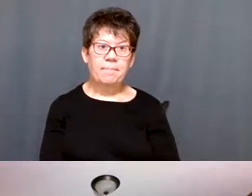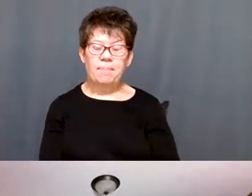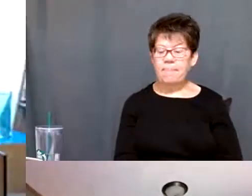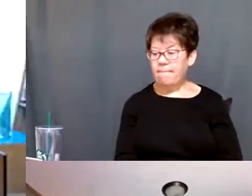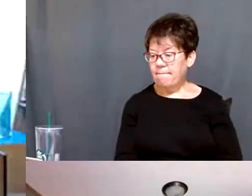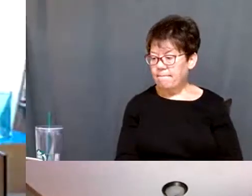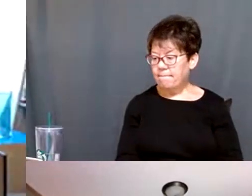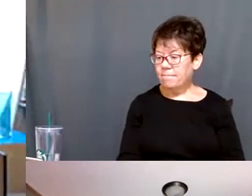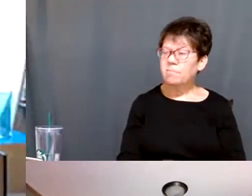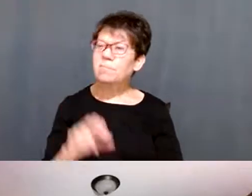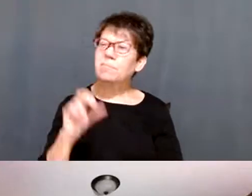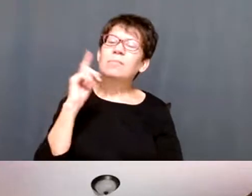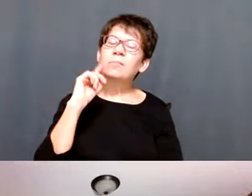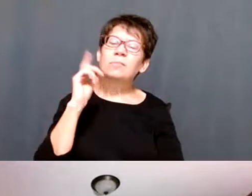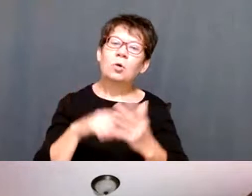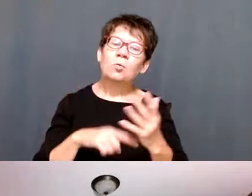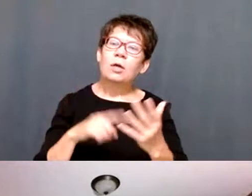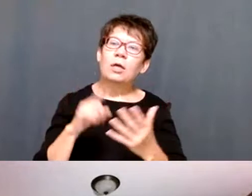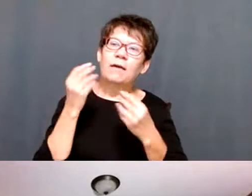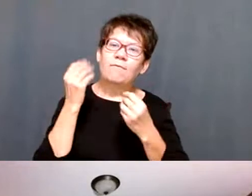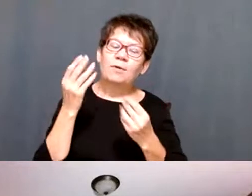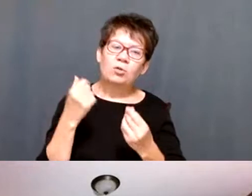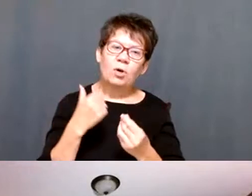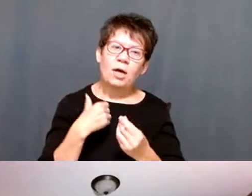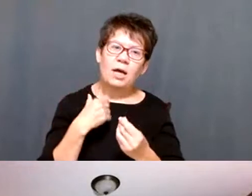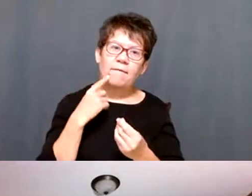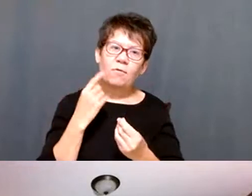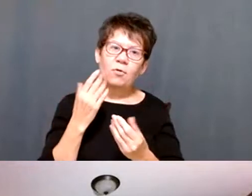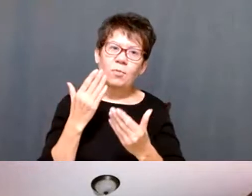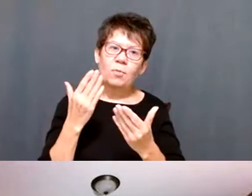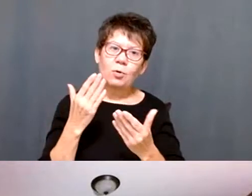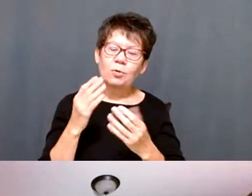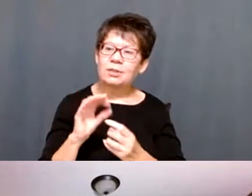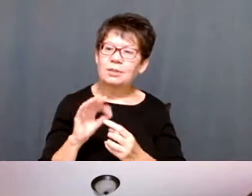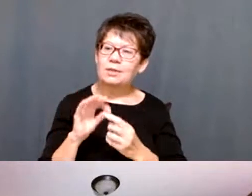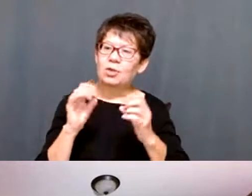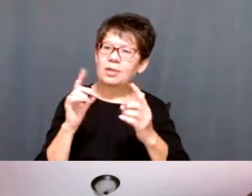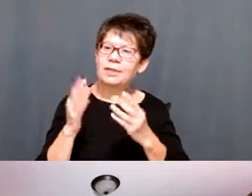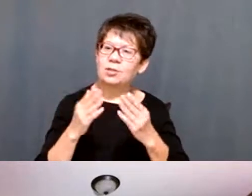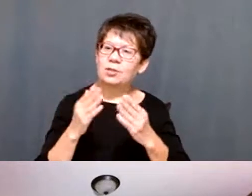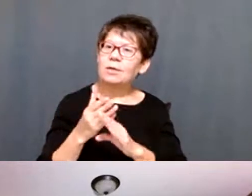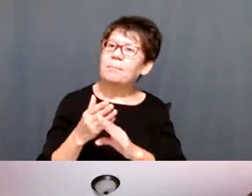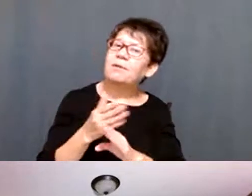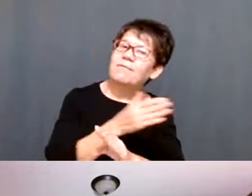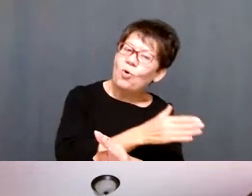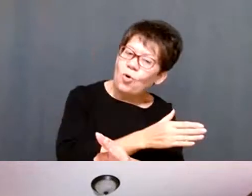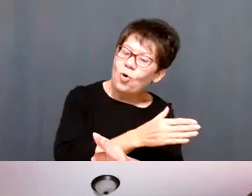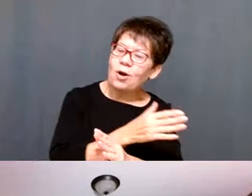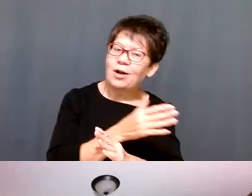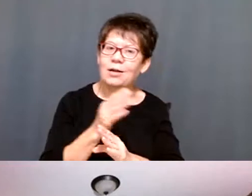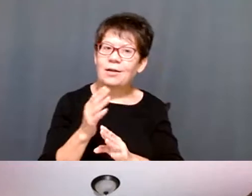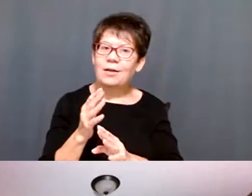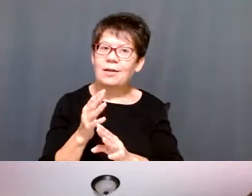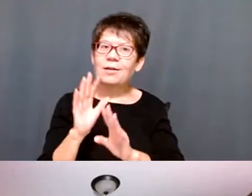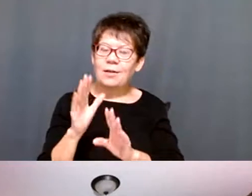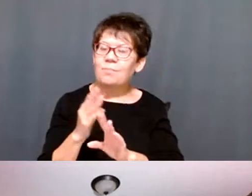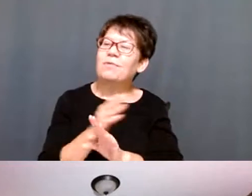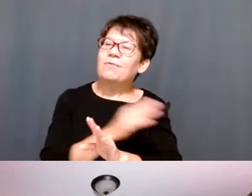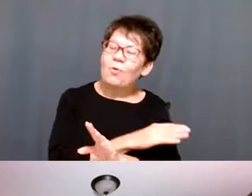Okay, what information will I have about proposed special education services for my child before making a different